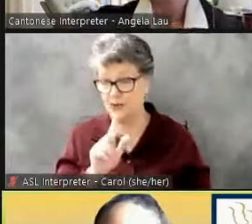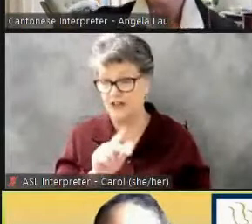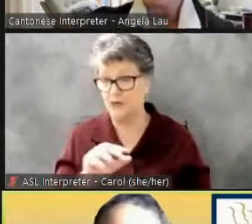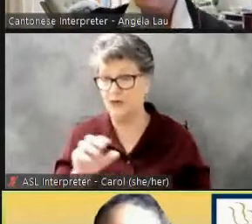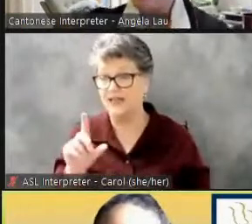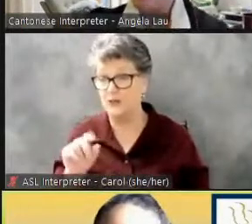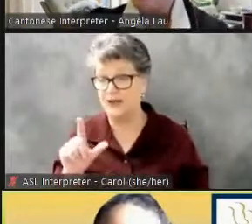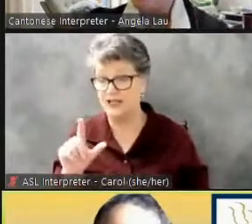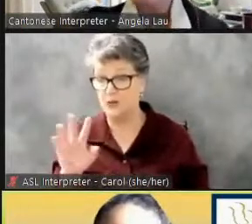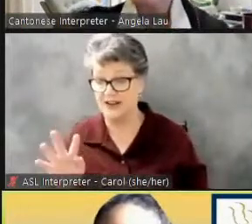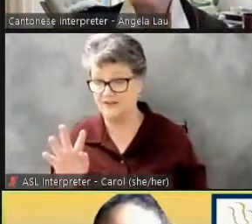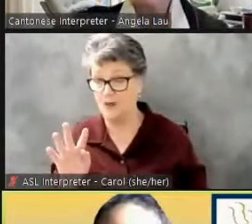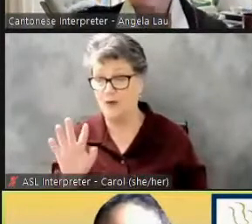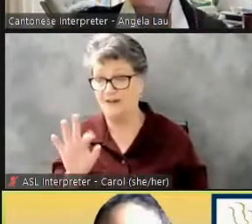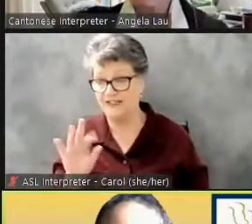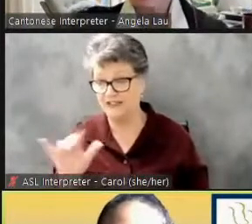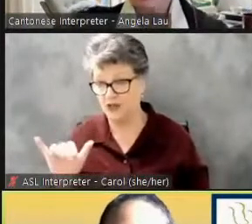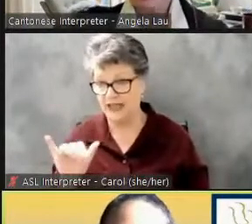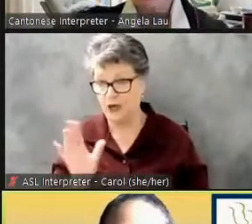2023-2024 fiscal year.